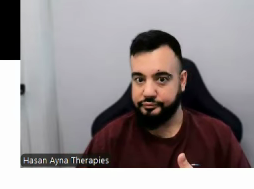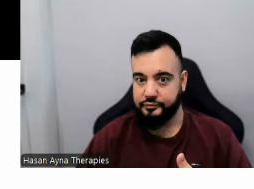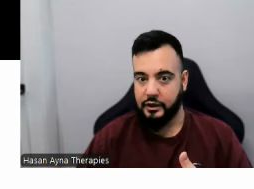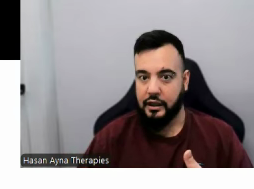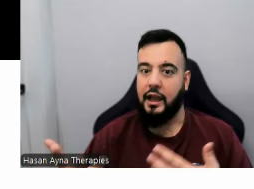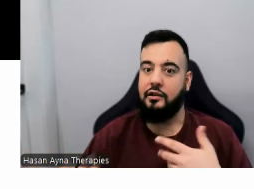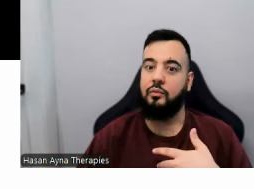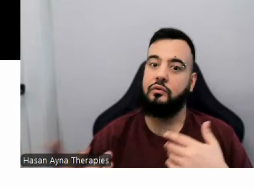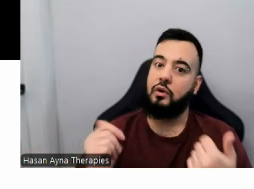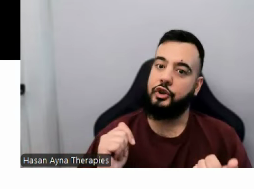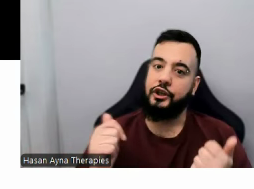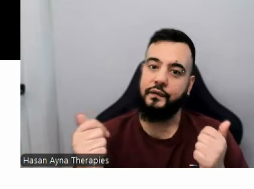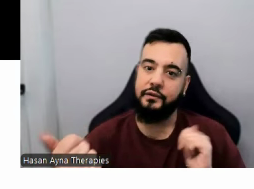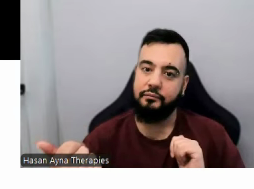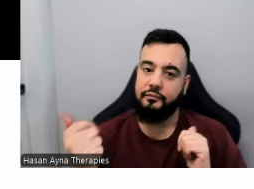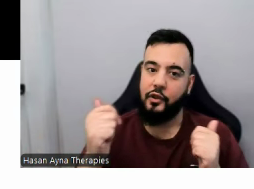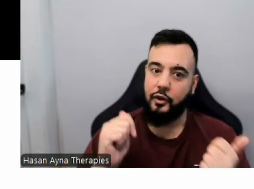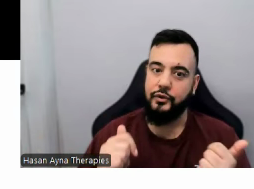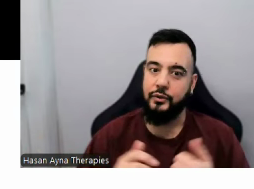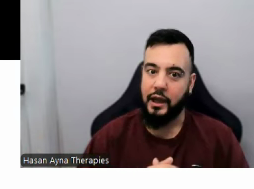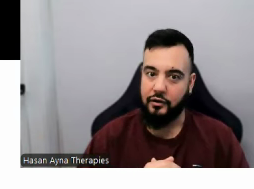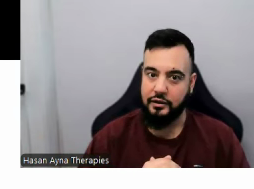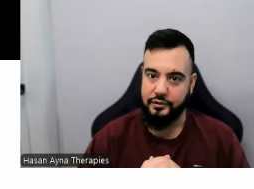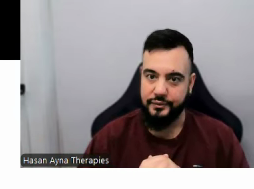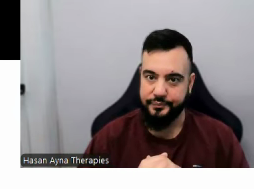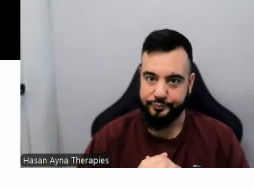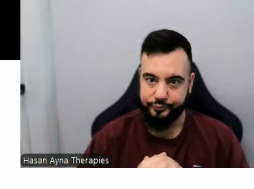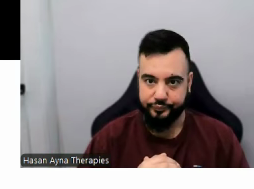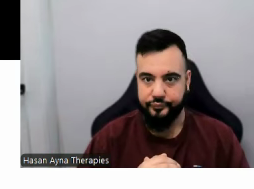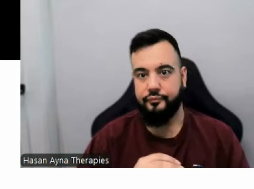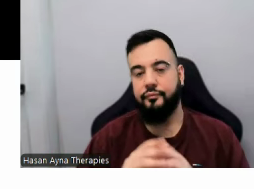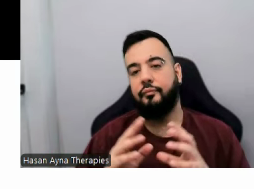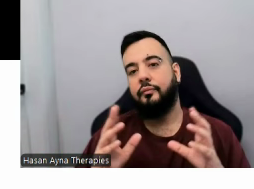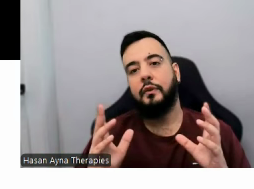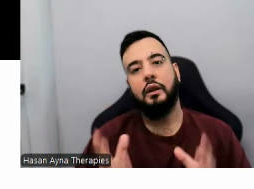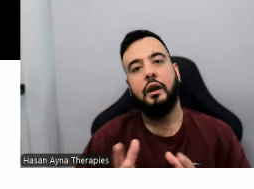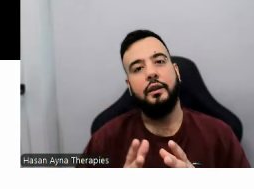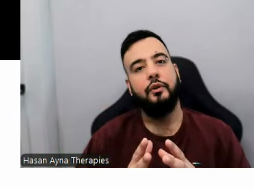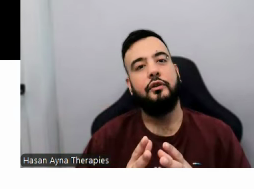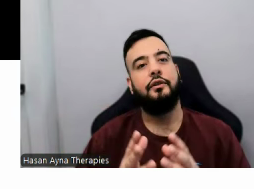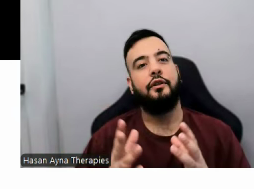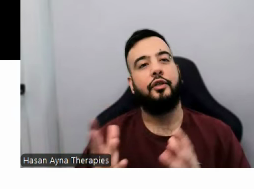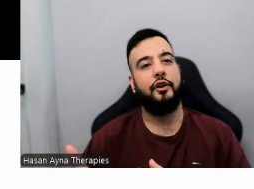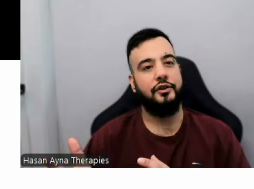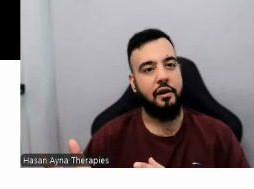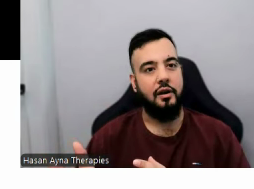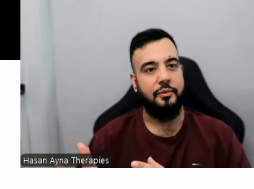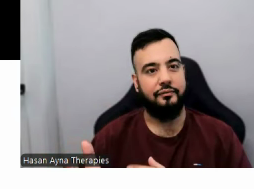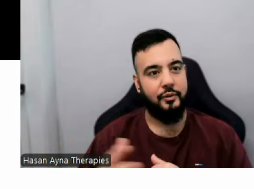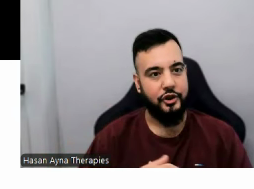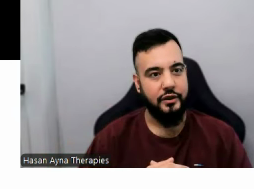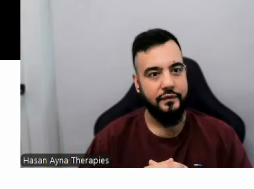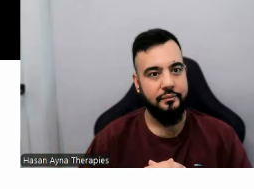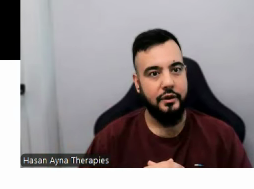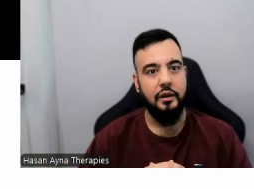waiter, and I would role shift those two characters. And then we've got the third type